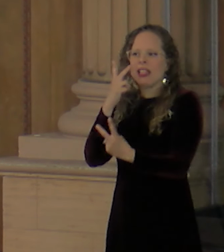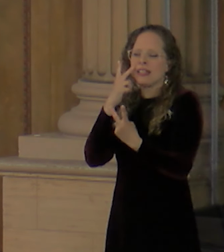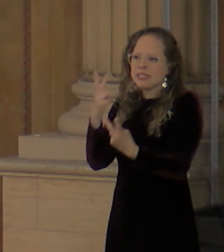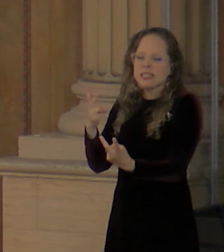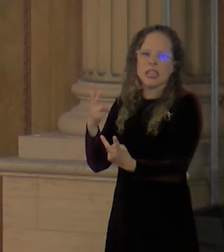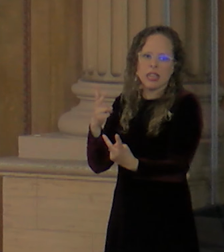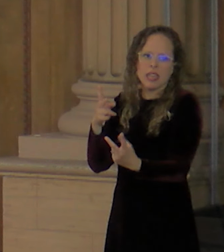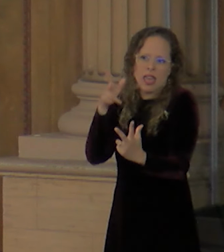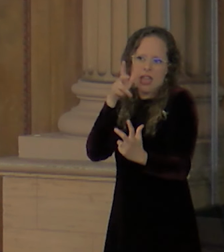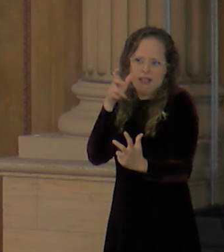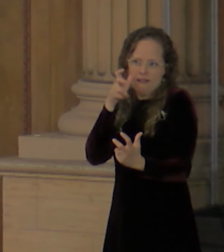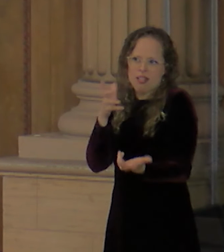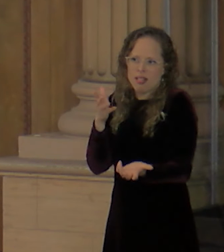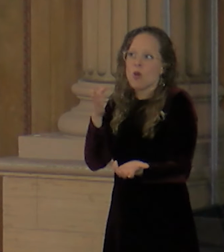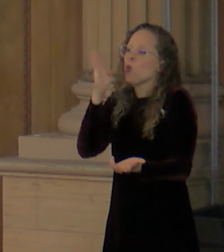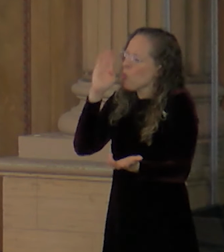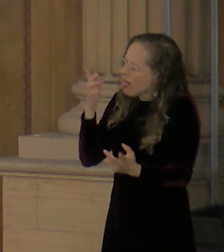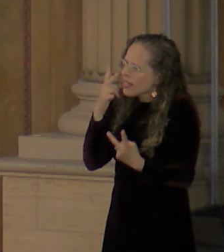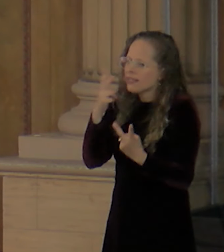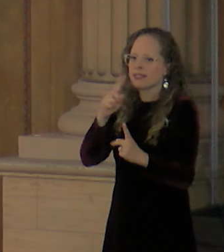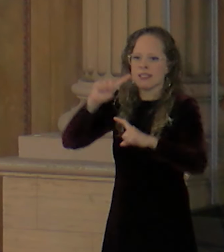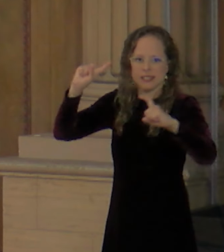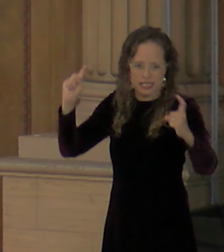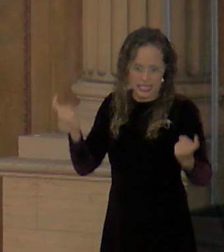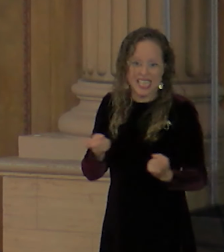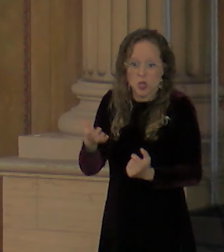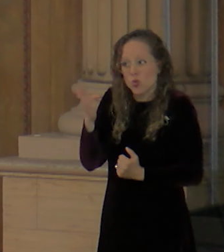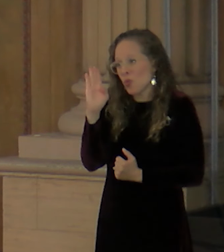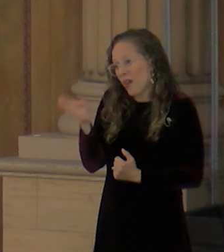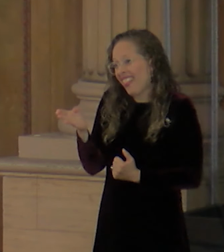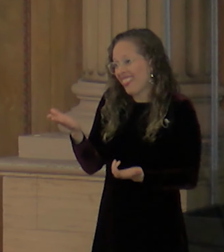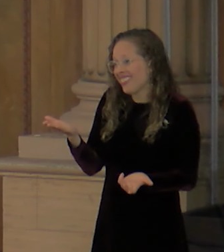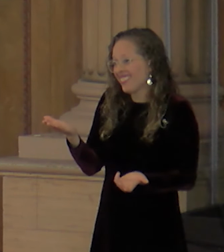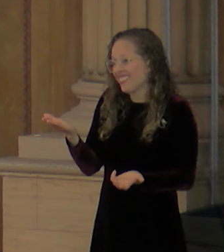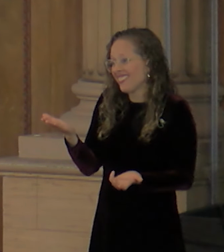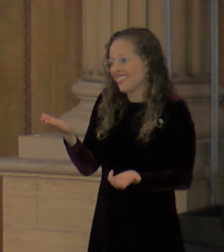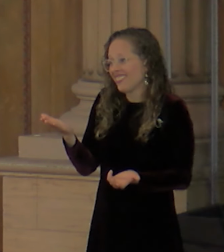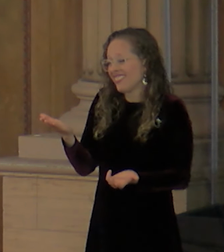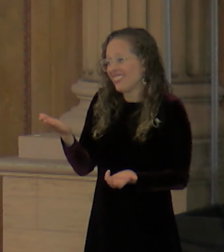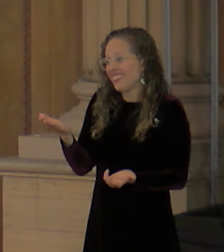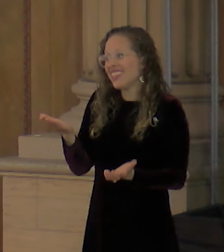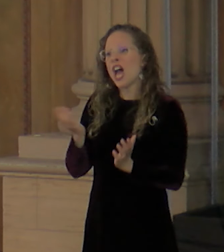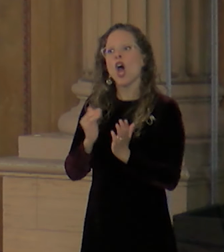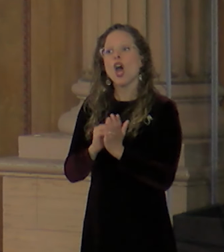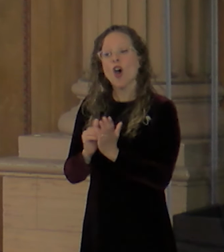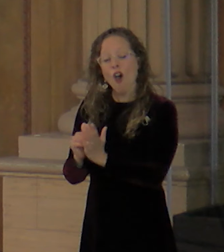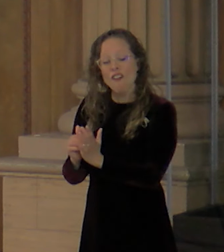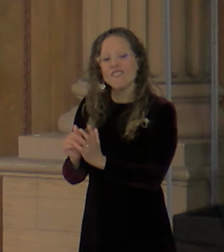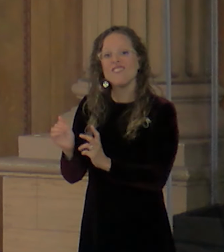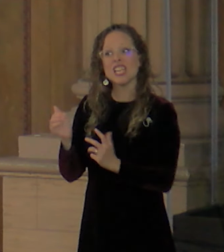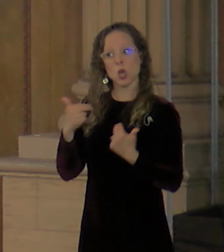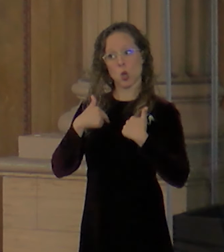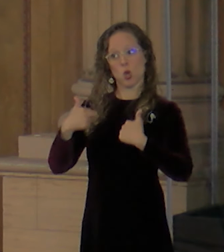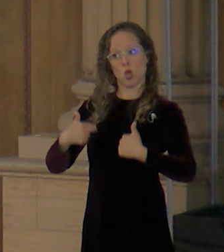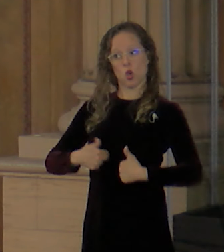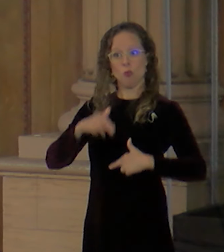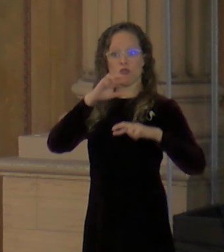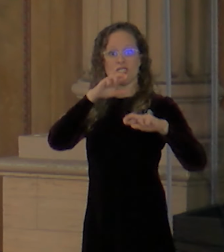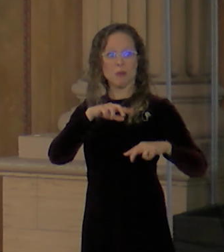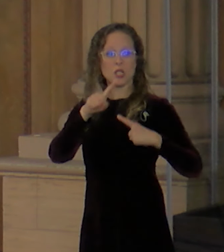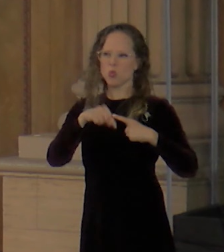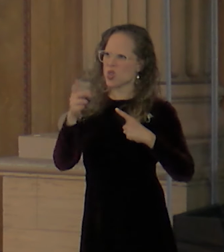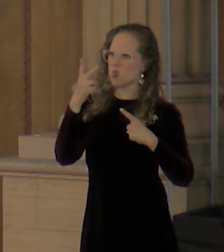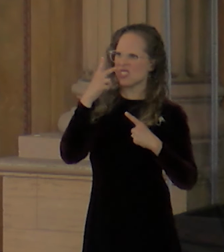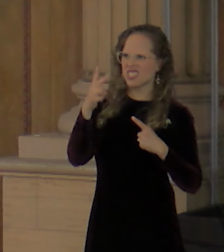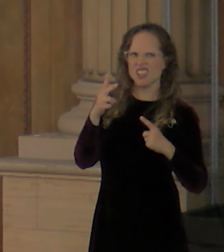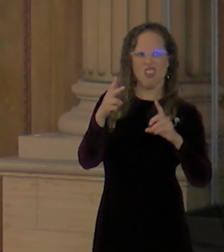You're going to be shocked at some of what you see. Because there can really be two different responses to that. One is when we start to see so much evil and